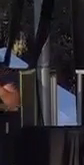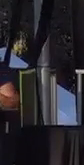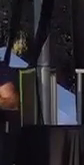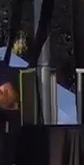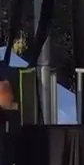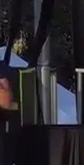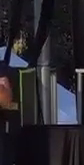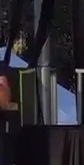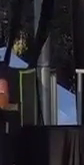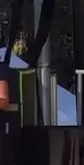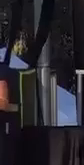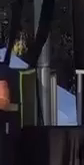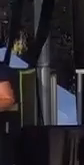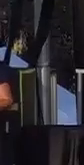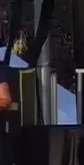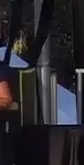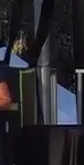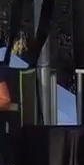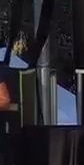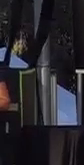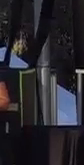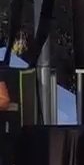Americans.